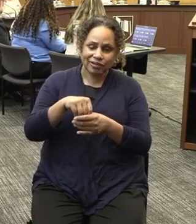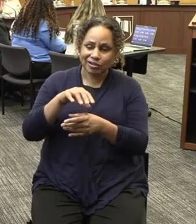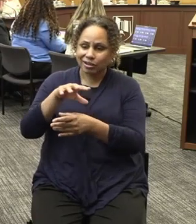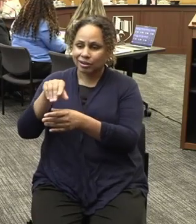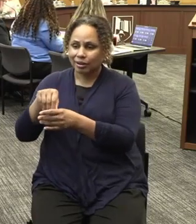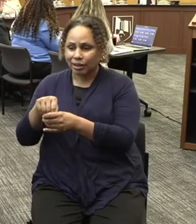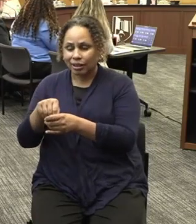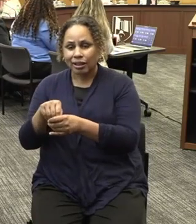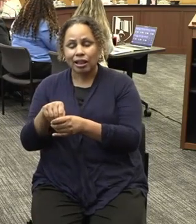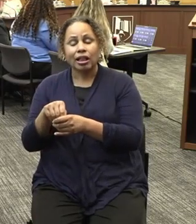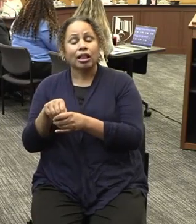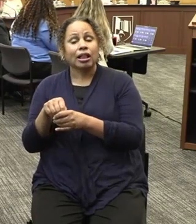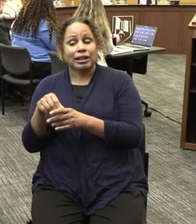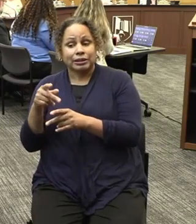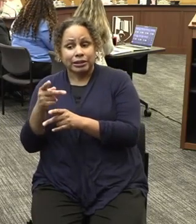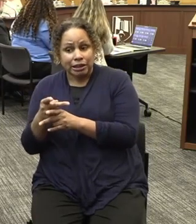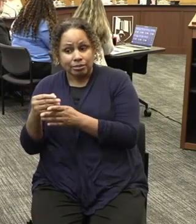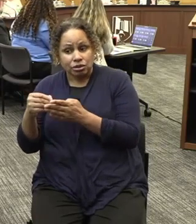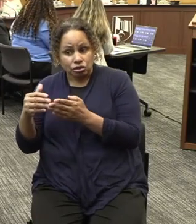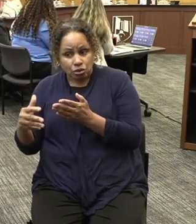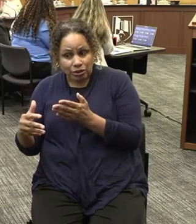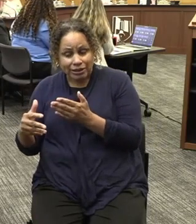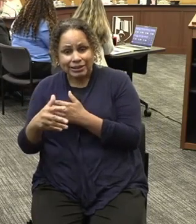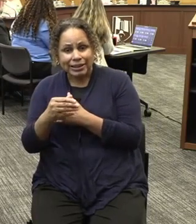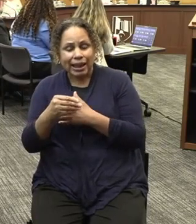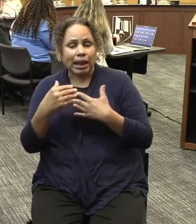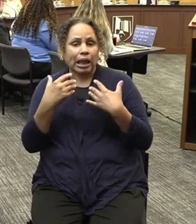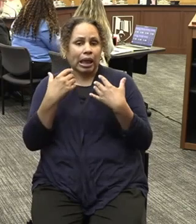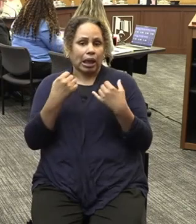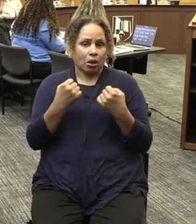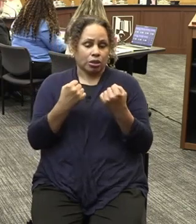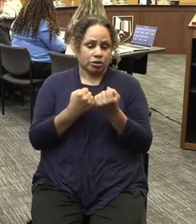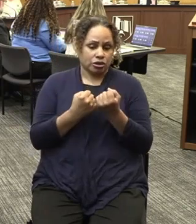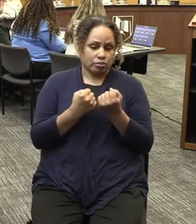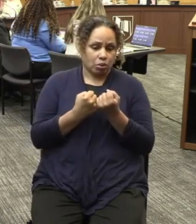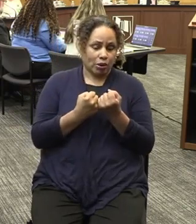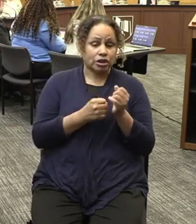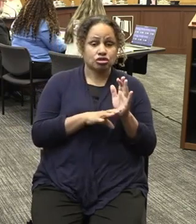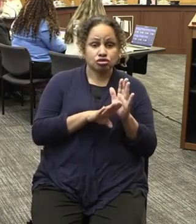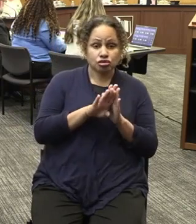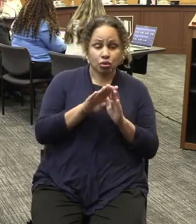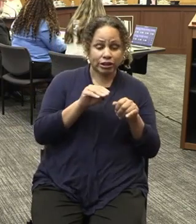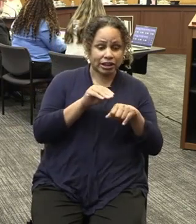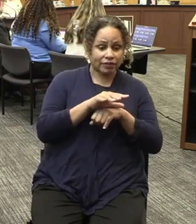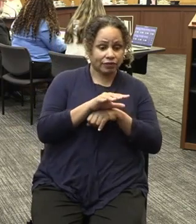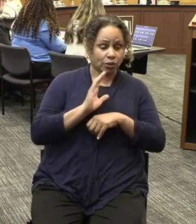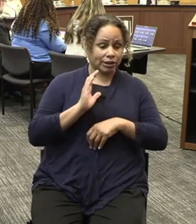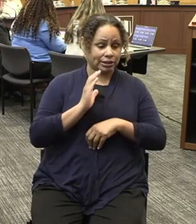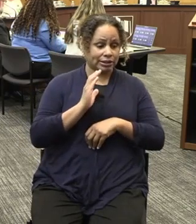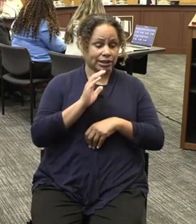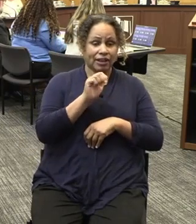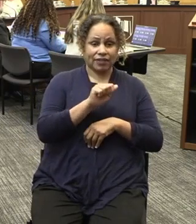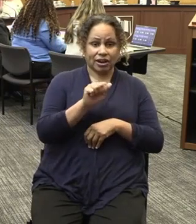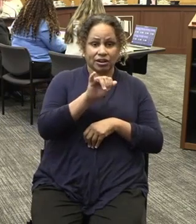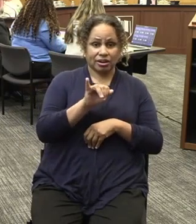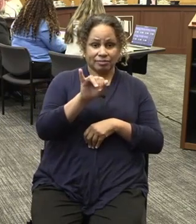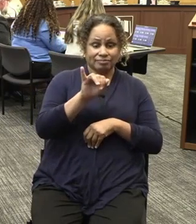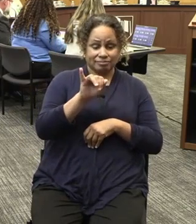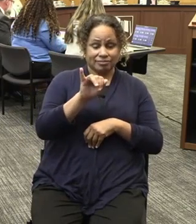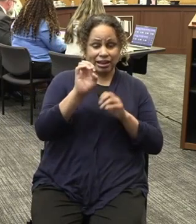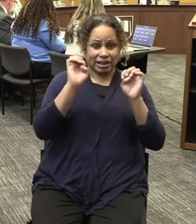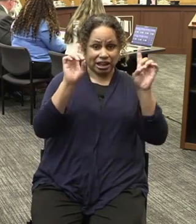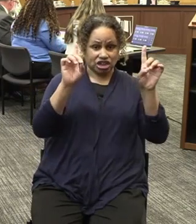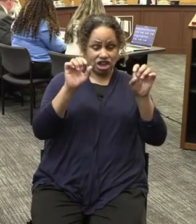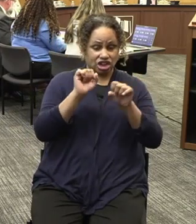and mental health support. The growing influence of artificial intelligence on education and employment, and